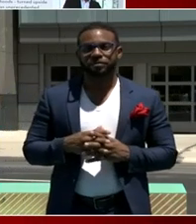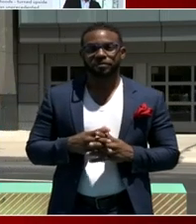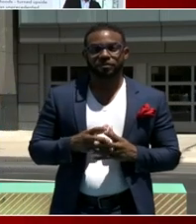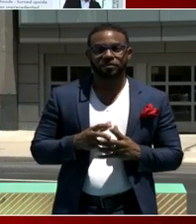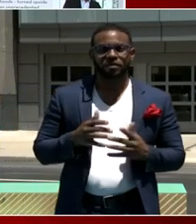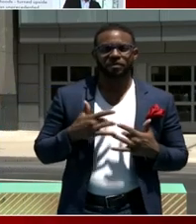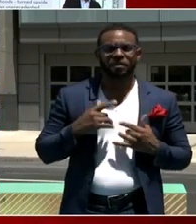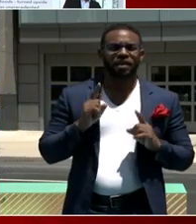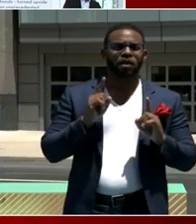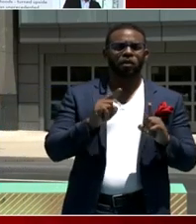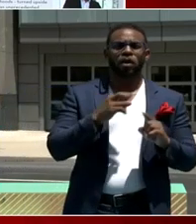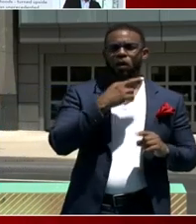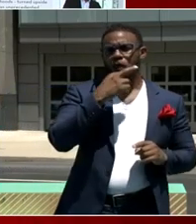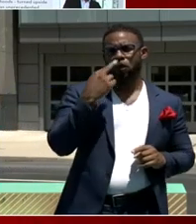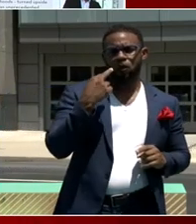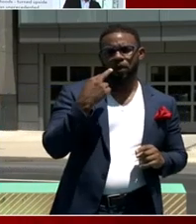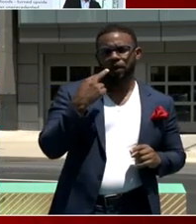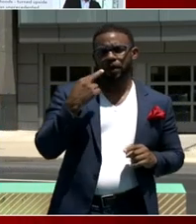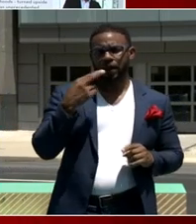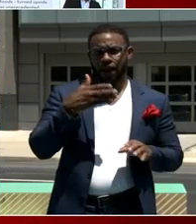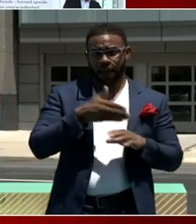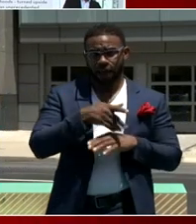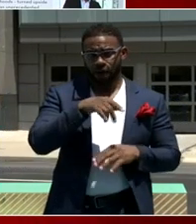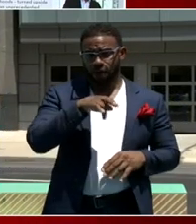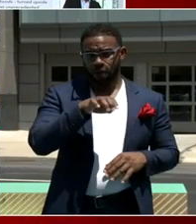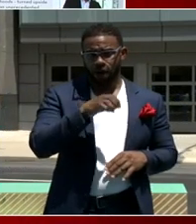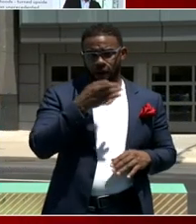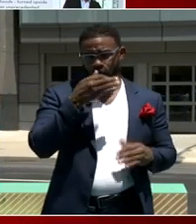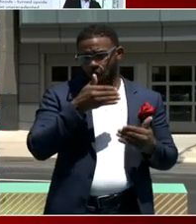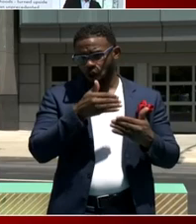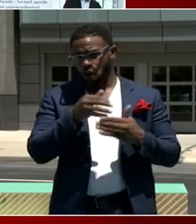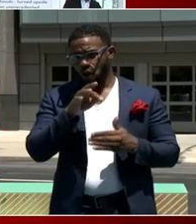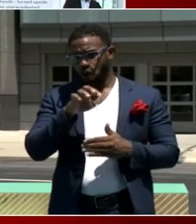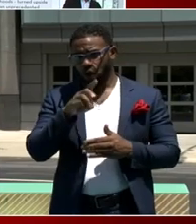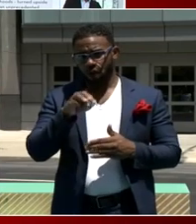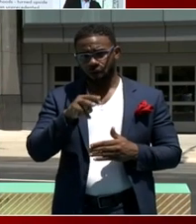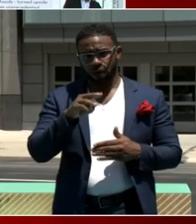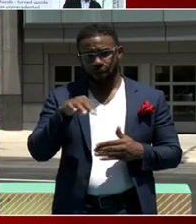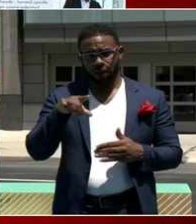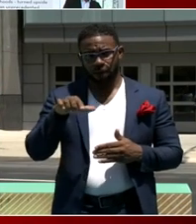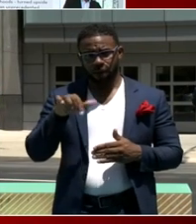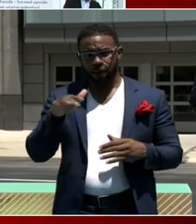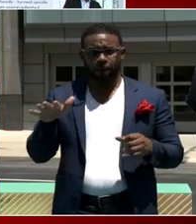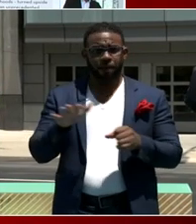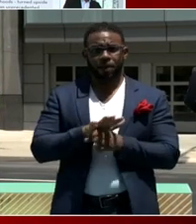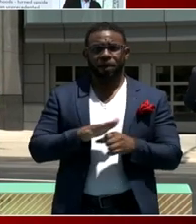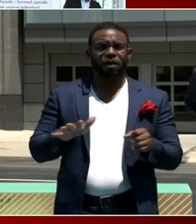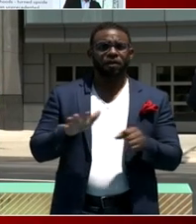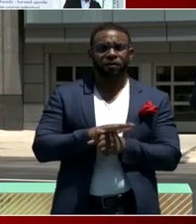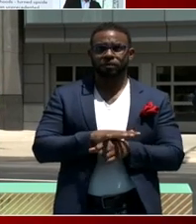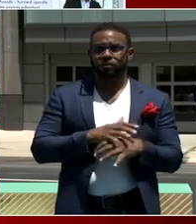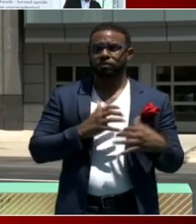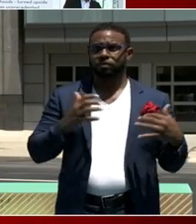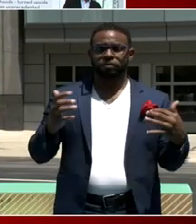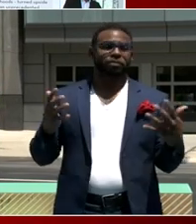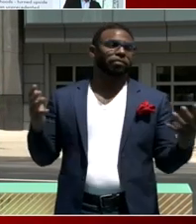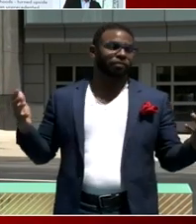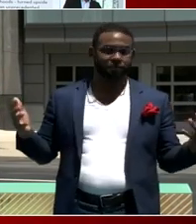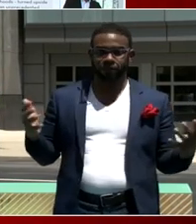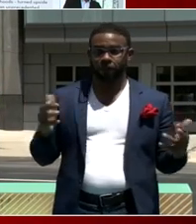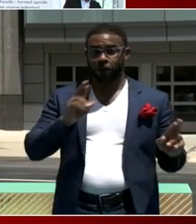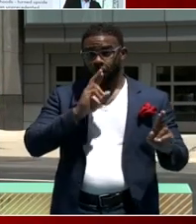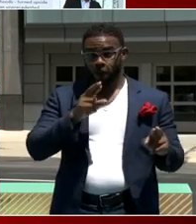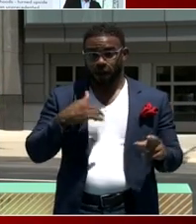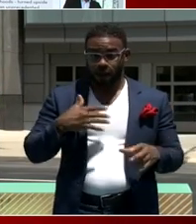I went to a restaurant following Pride close to Freedom Plaza that was completely full. And